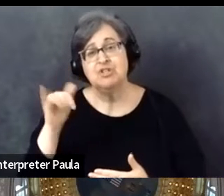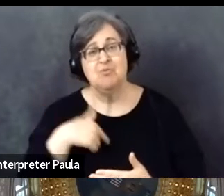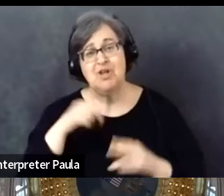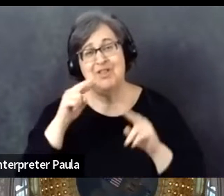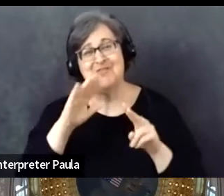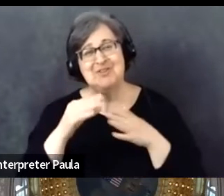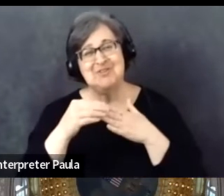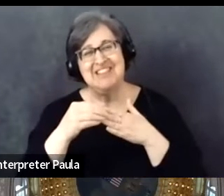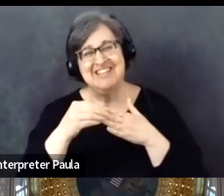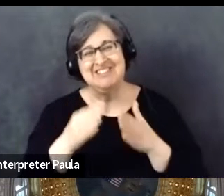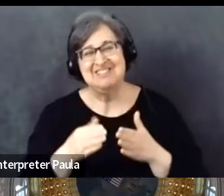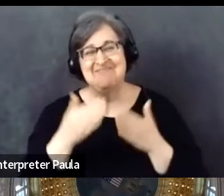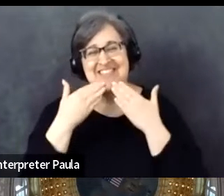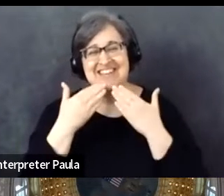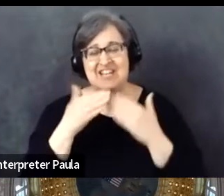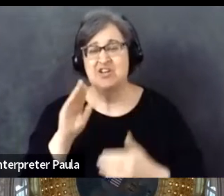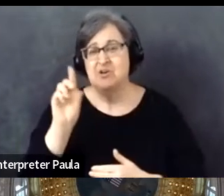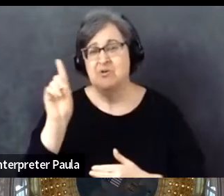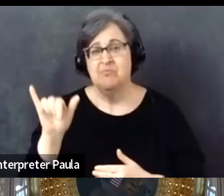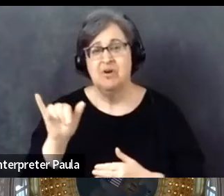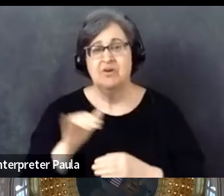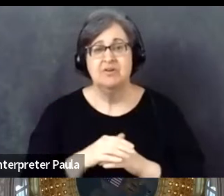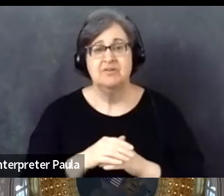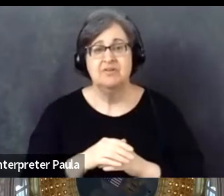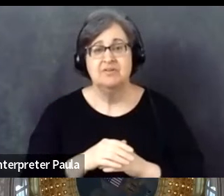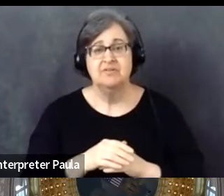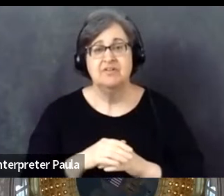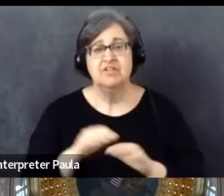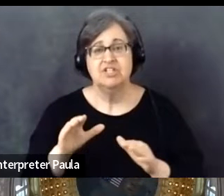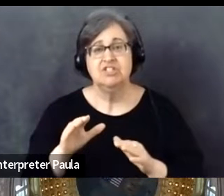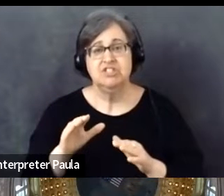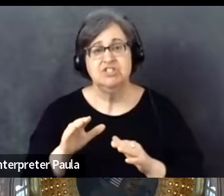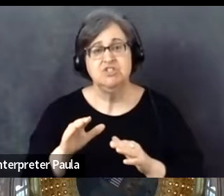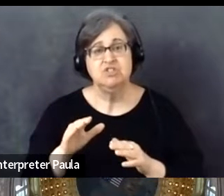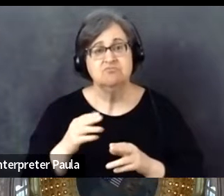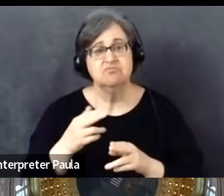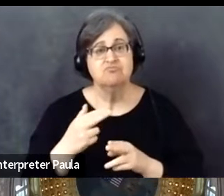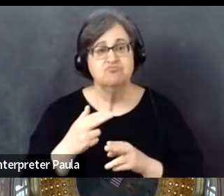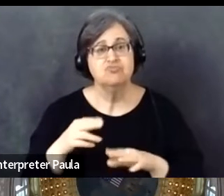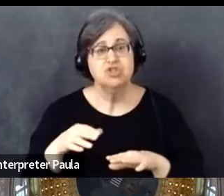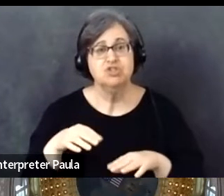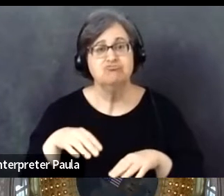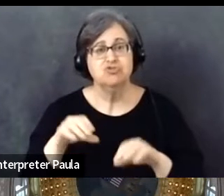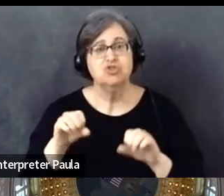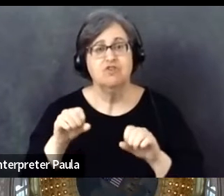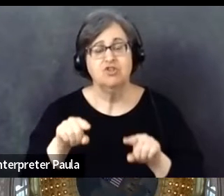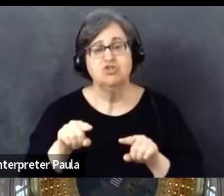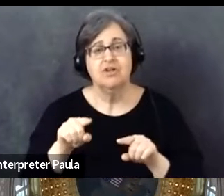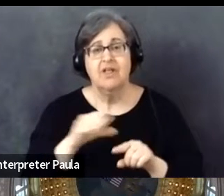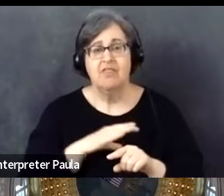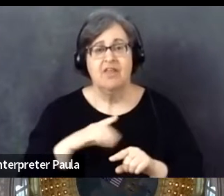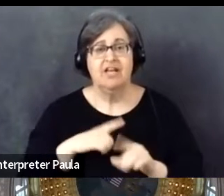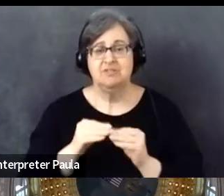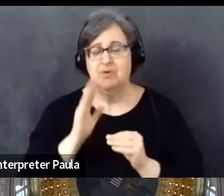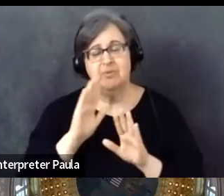leadership. Brady did a brief dry run at our last council meeting. A few times took the chair over, and he's going to be an